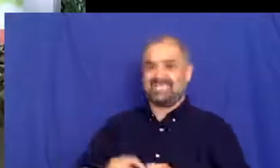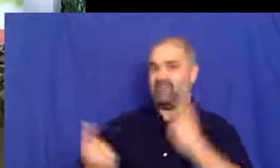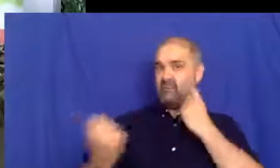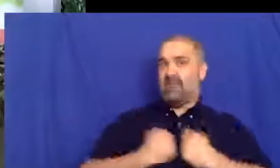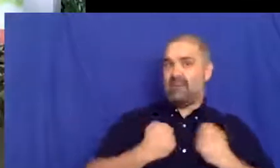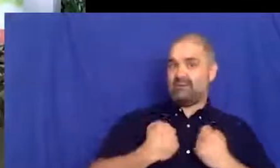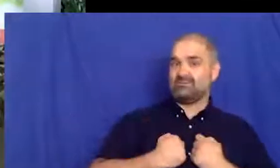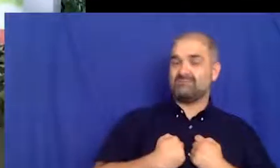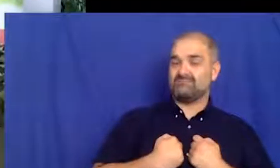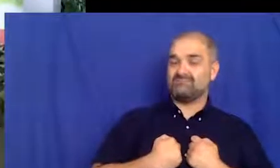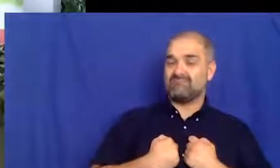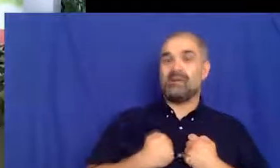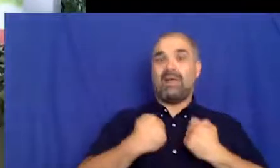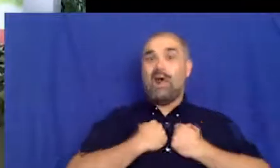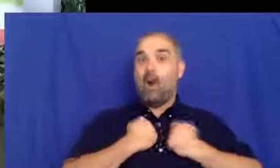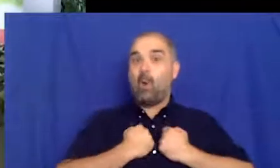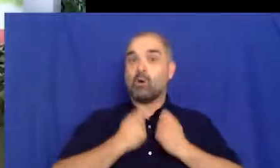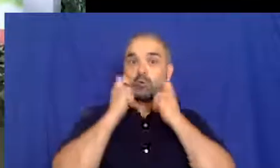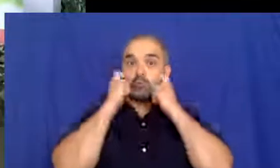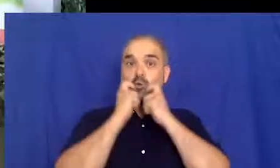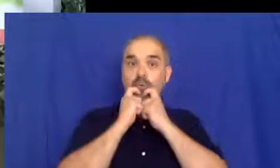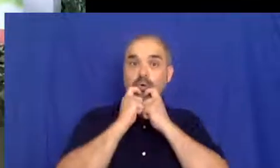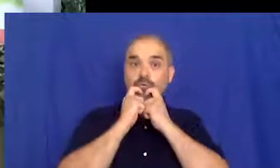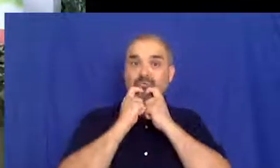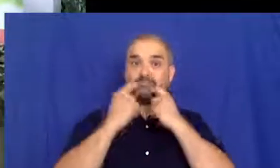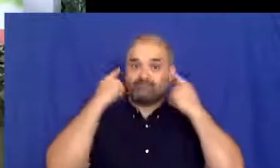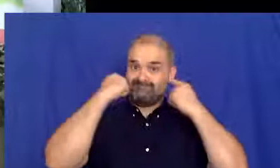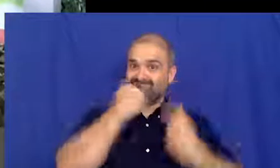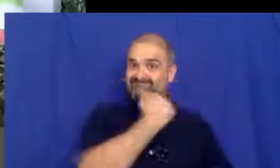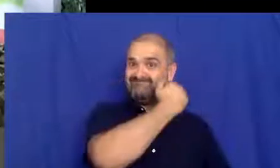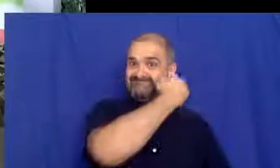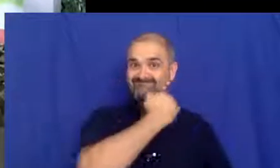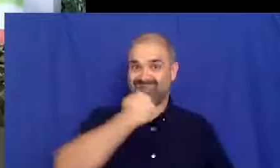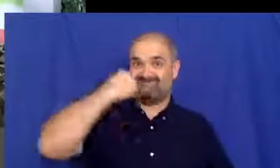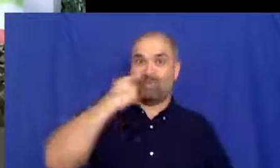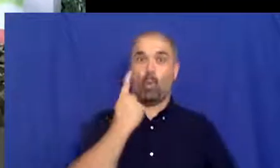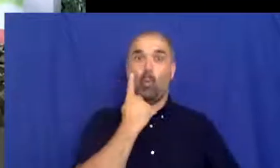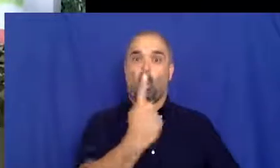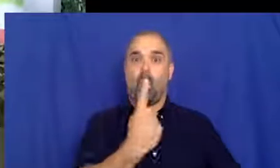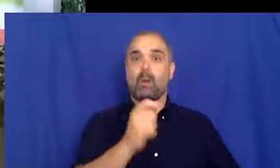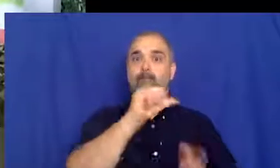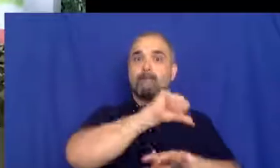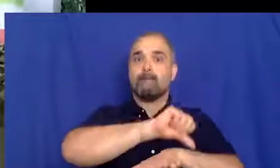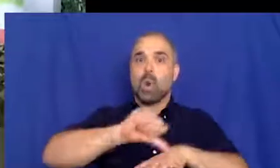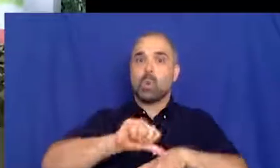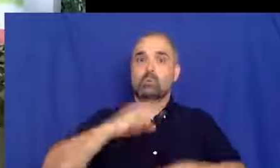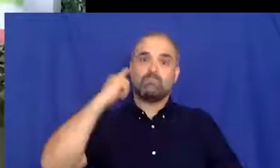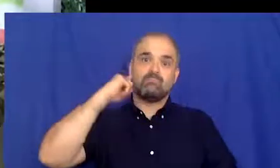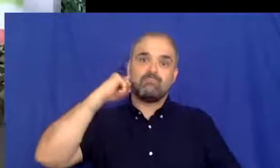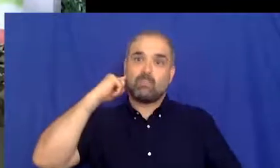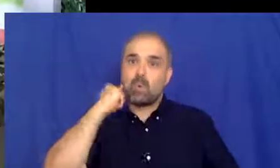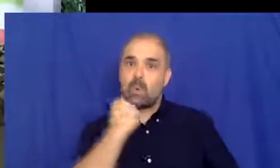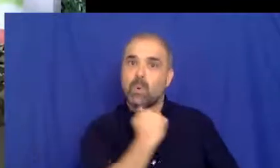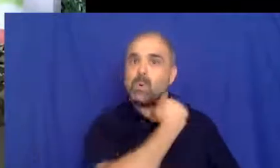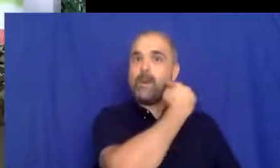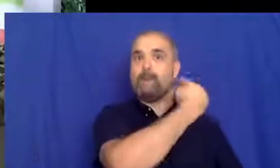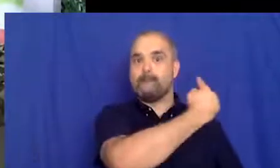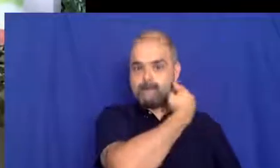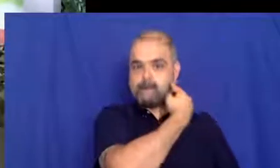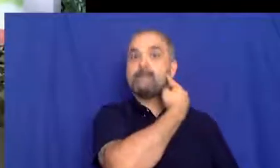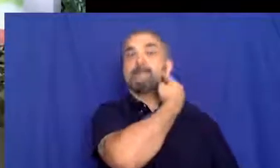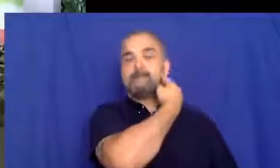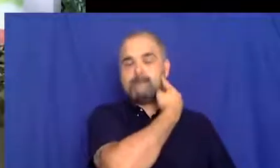constructed completely differently to ours. So our jaw, this is our mandible, is one bone that goes from this